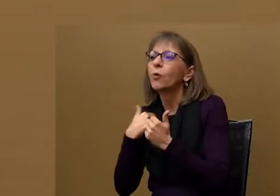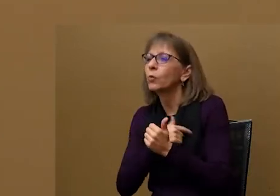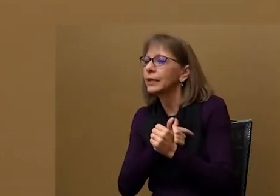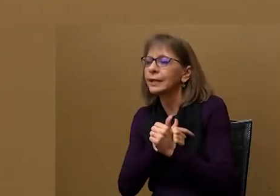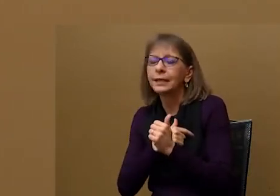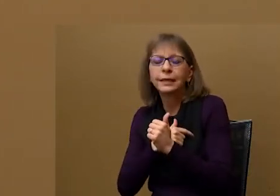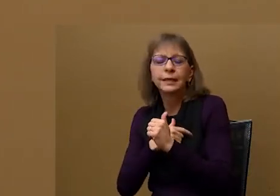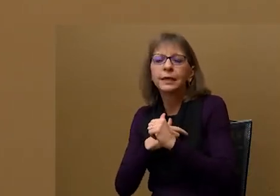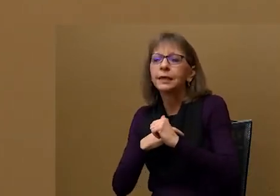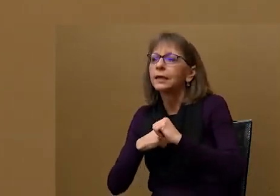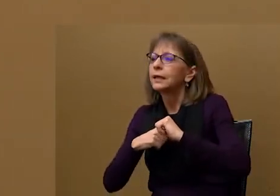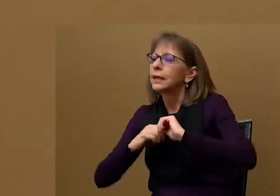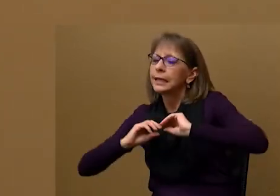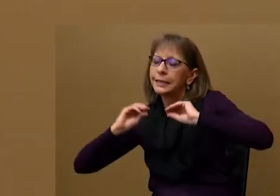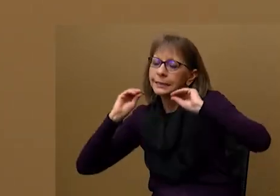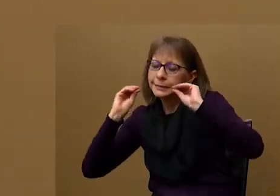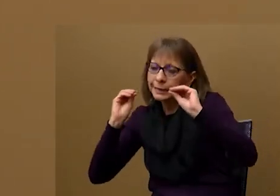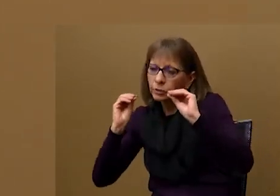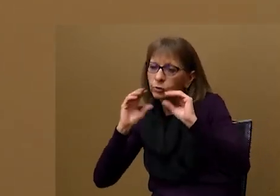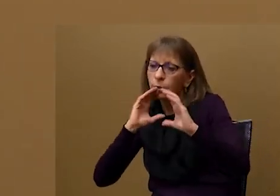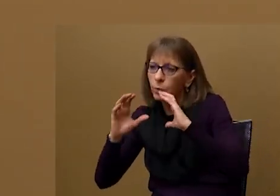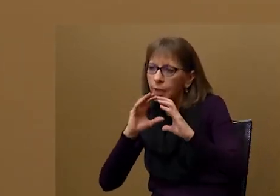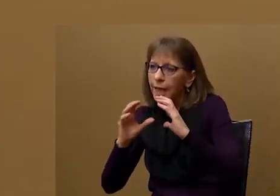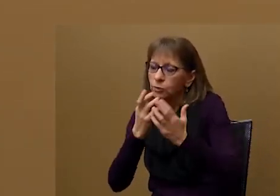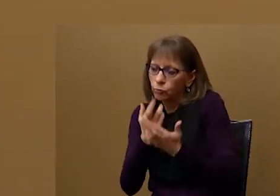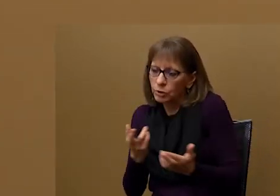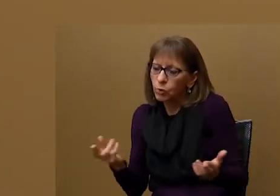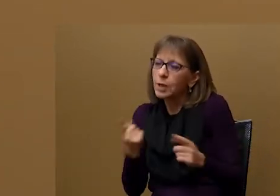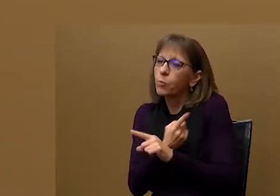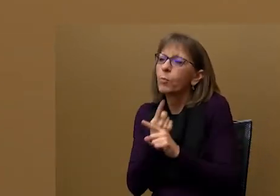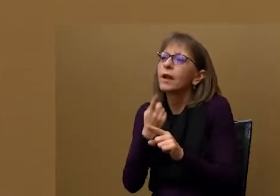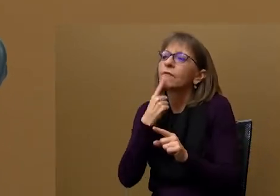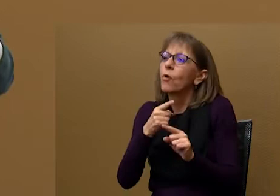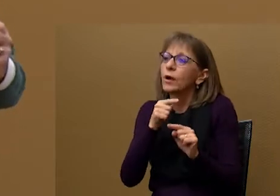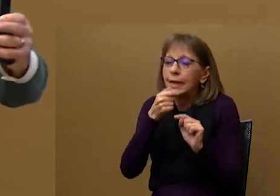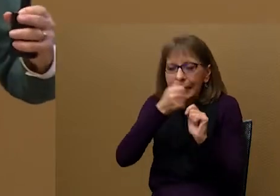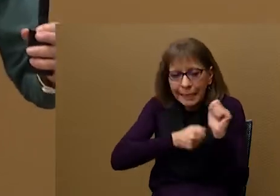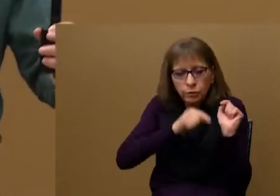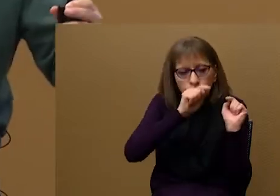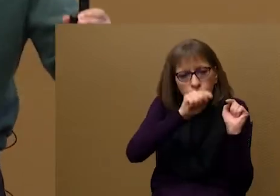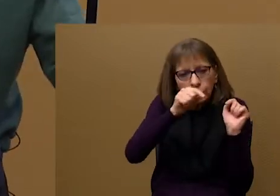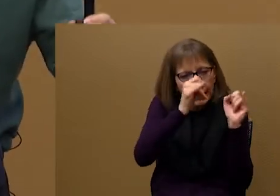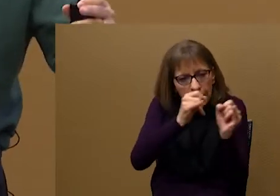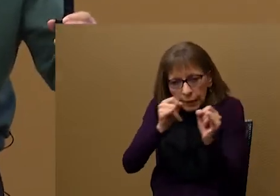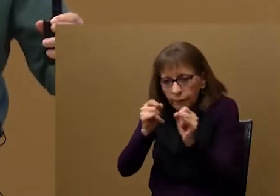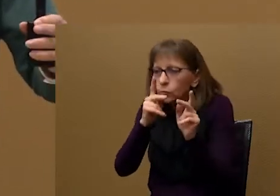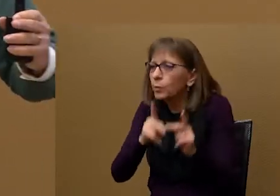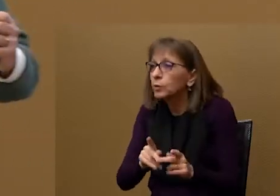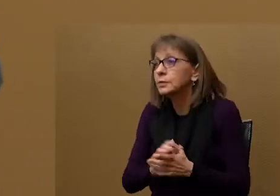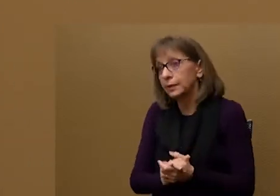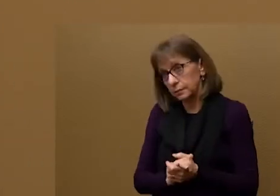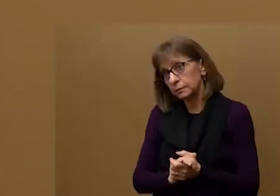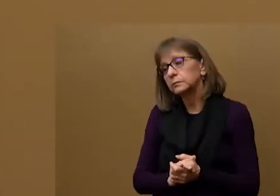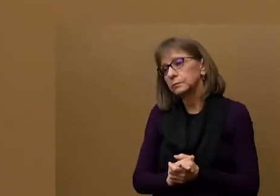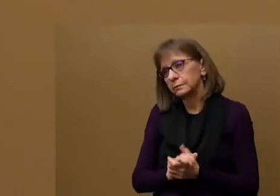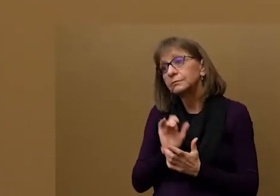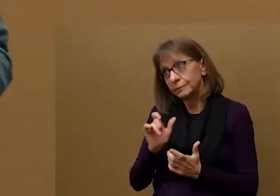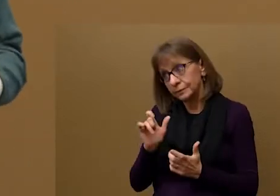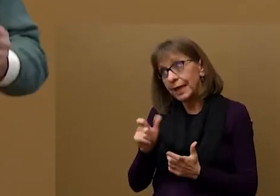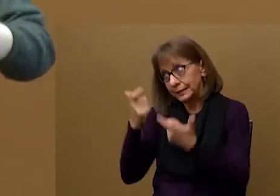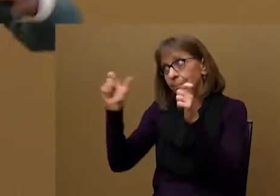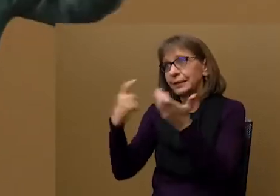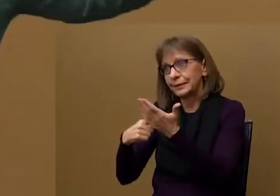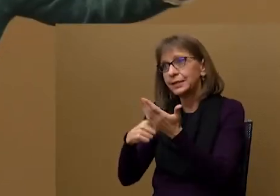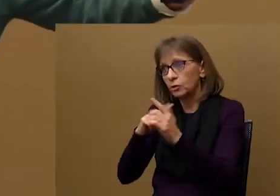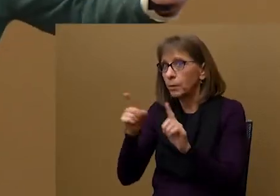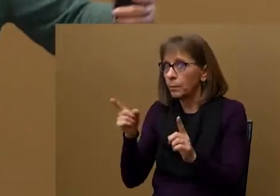our teaching or signing teaching communication resources are appropriate for each of the people that we're working with.